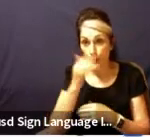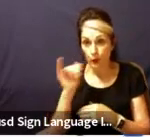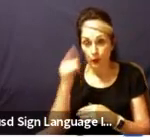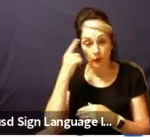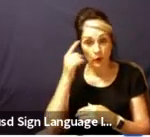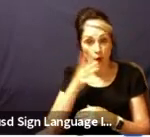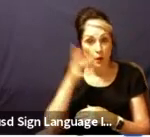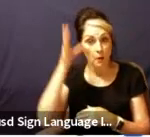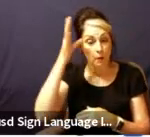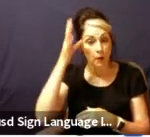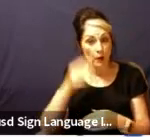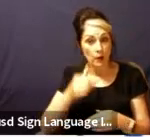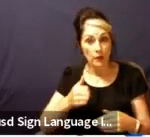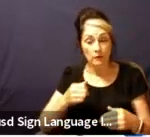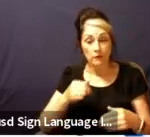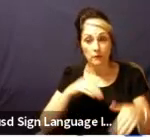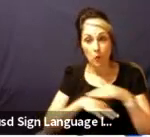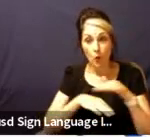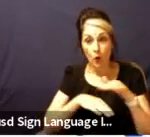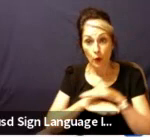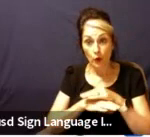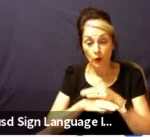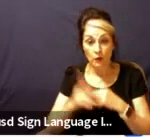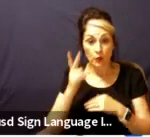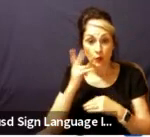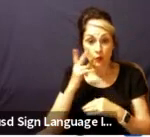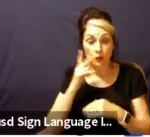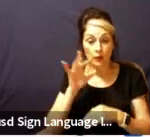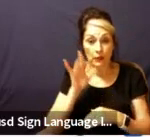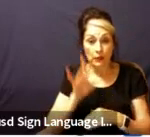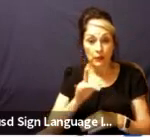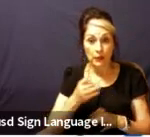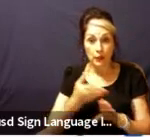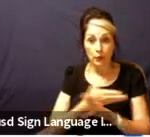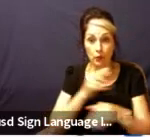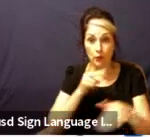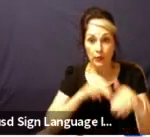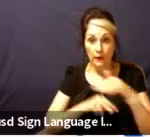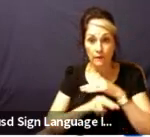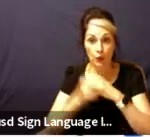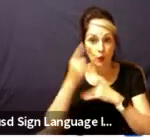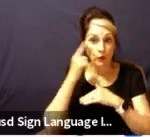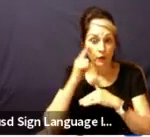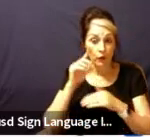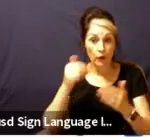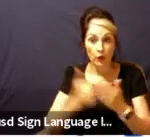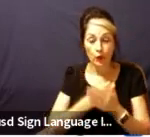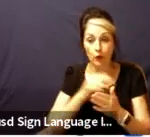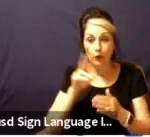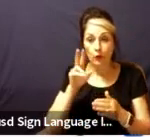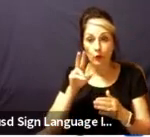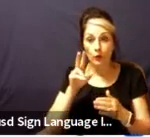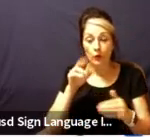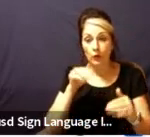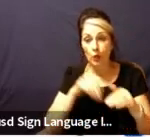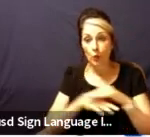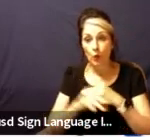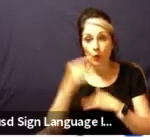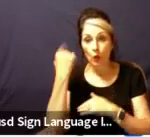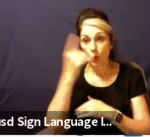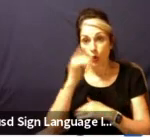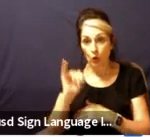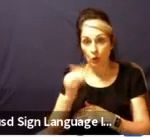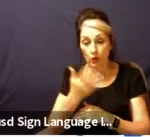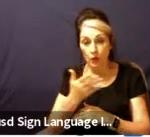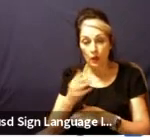parent portal, for instance, you can go ahead and click the preview of the new portal look. And